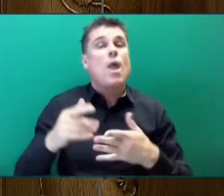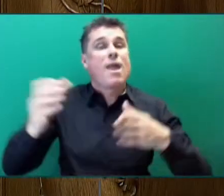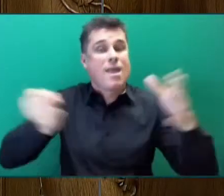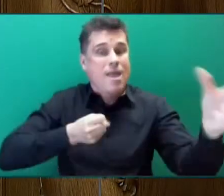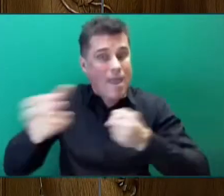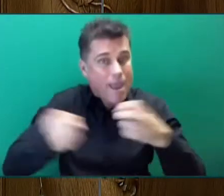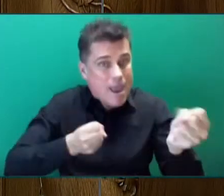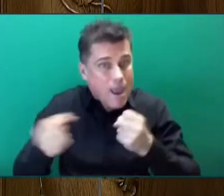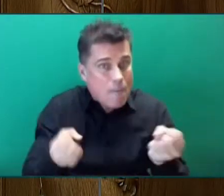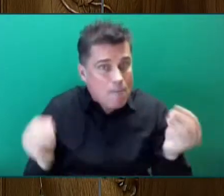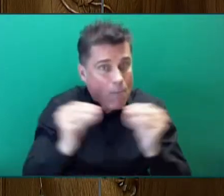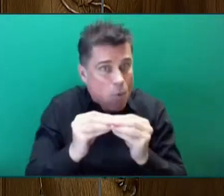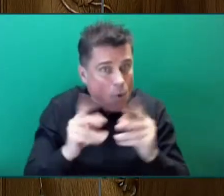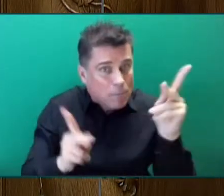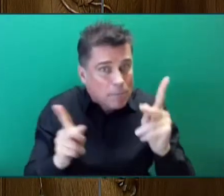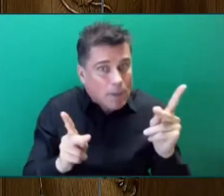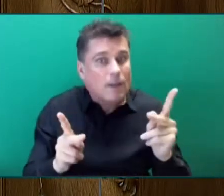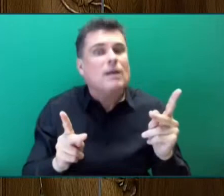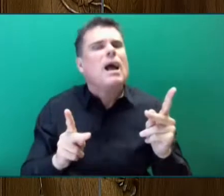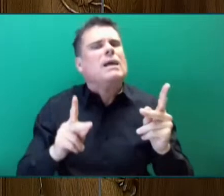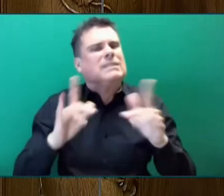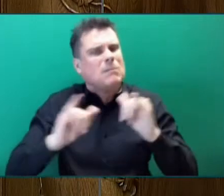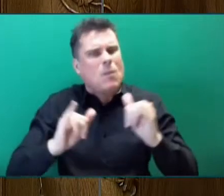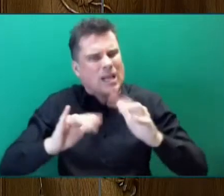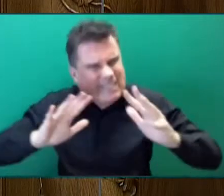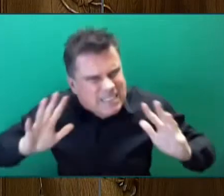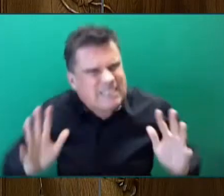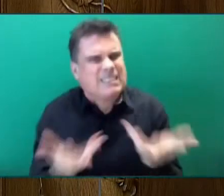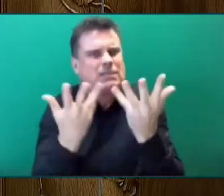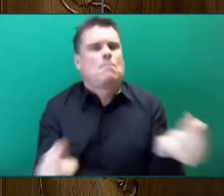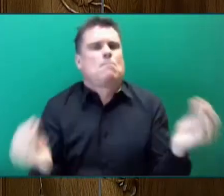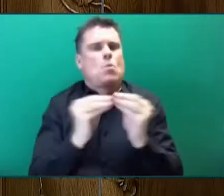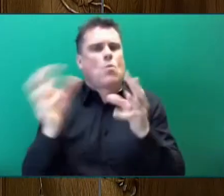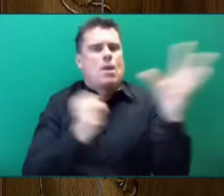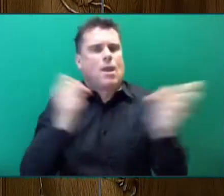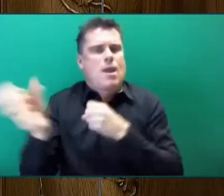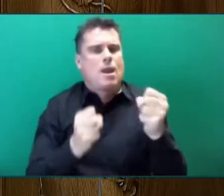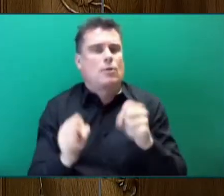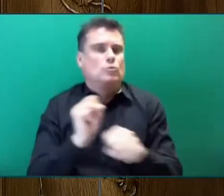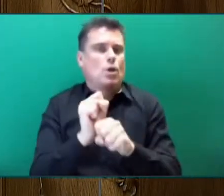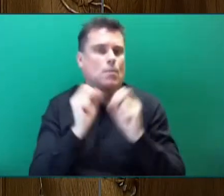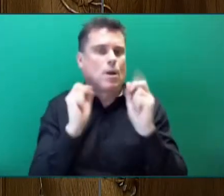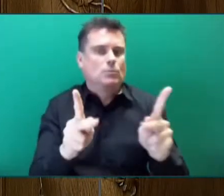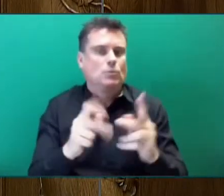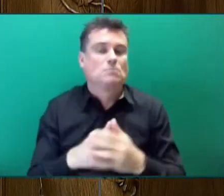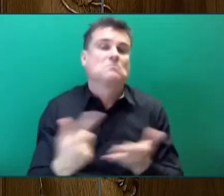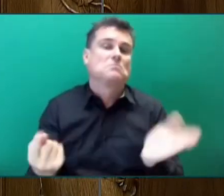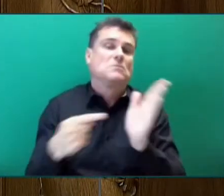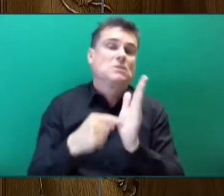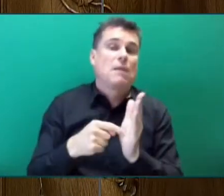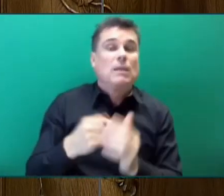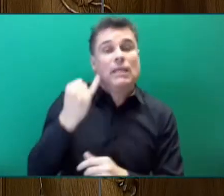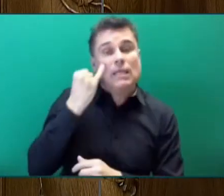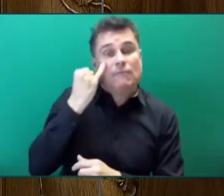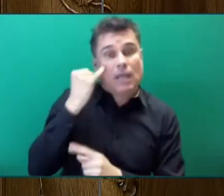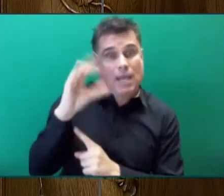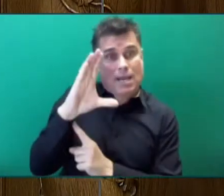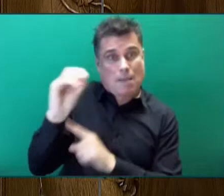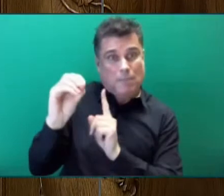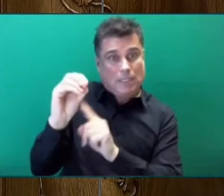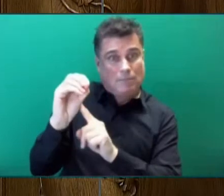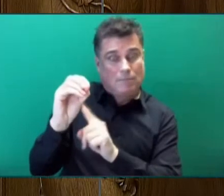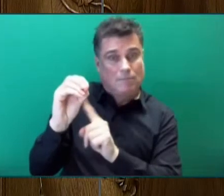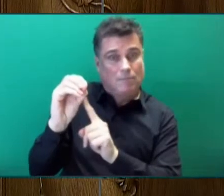economy. Make it easier for companies to bet on themselves and increase productivity by rebating the PST on